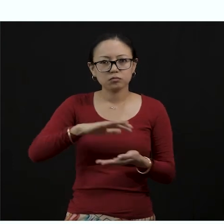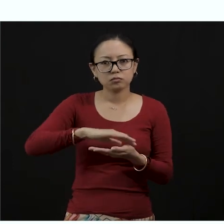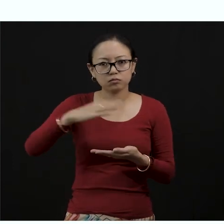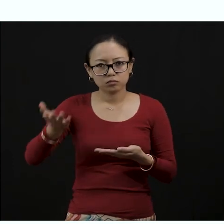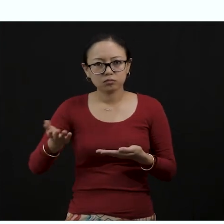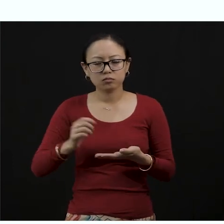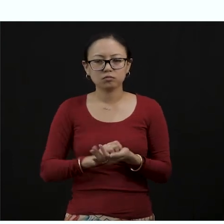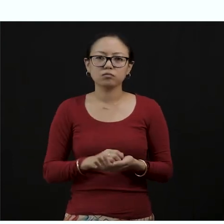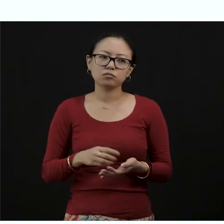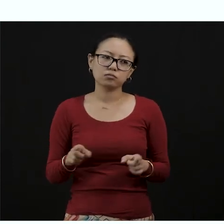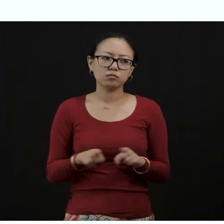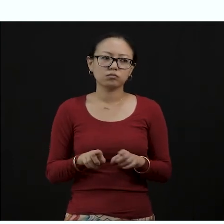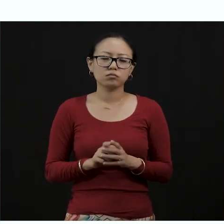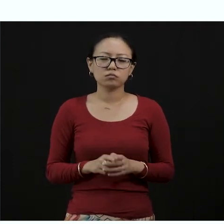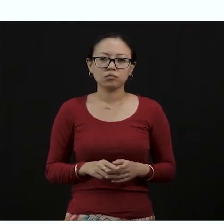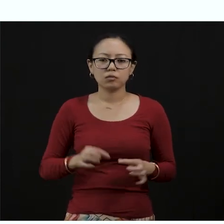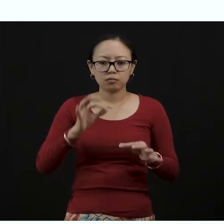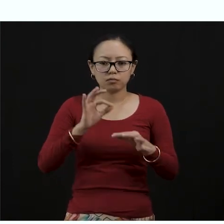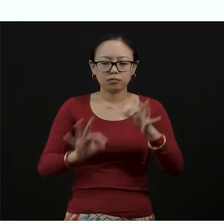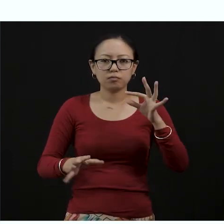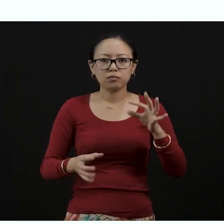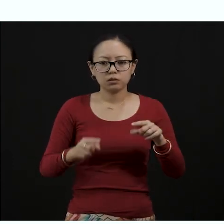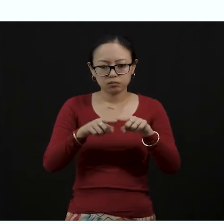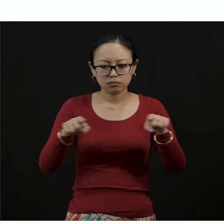Next you have matchbox.